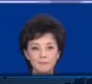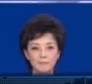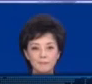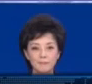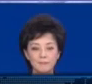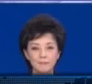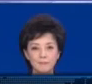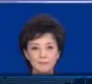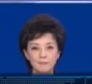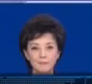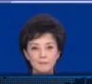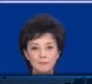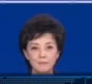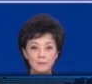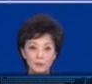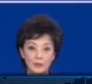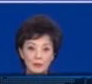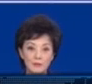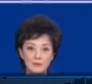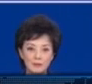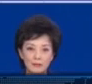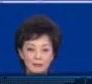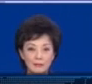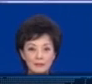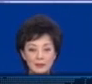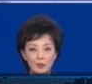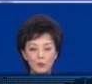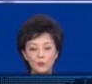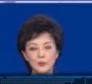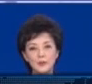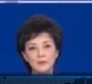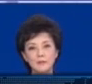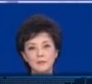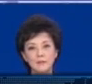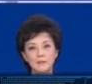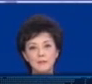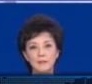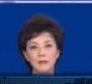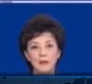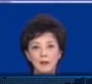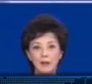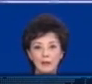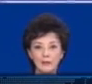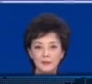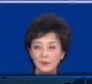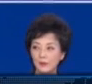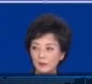and including 67 ECMO and 15,000 ECG monitor.